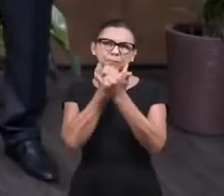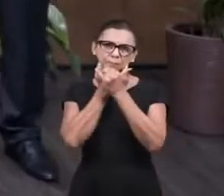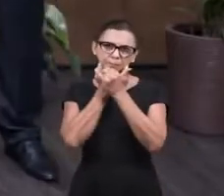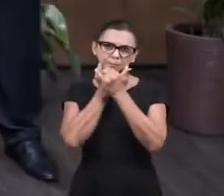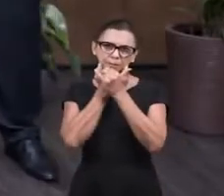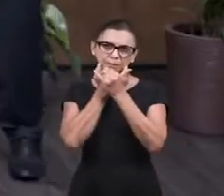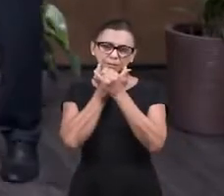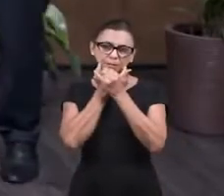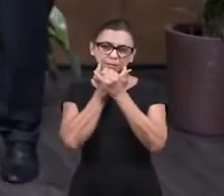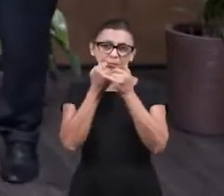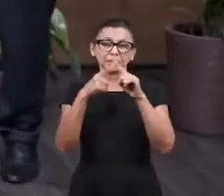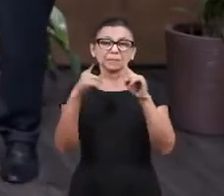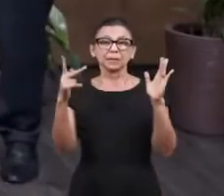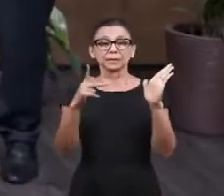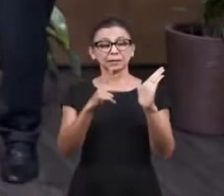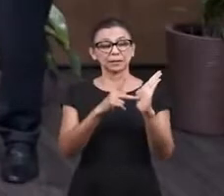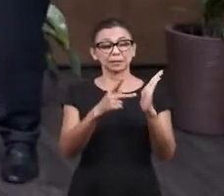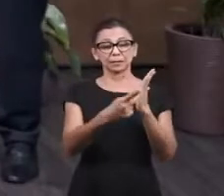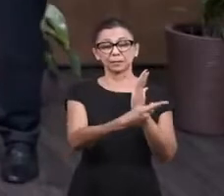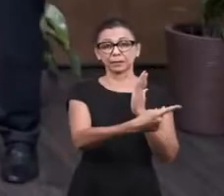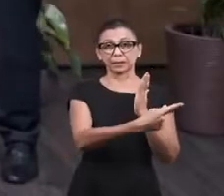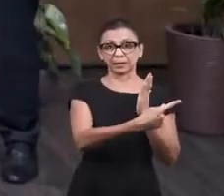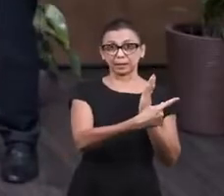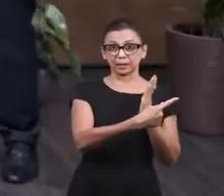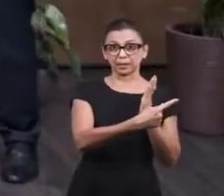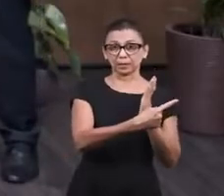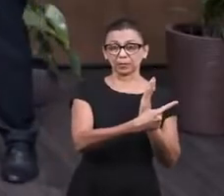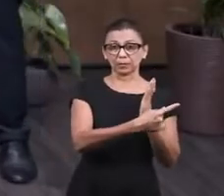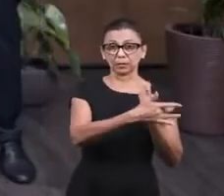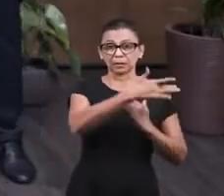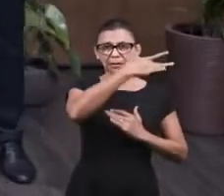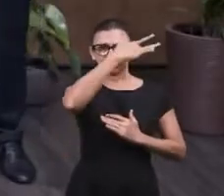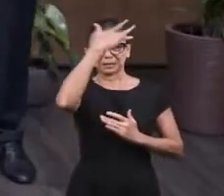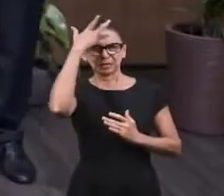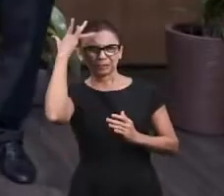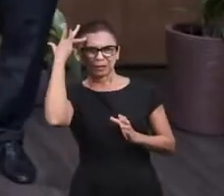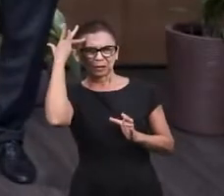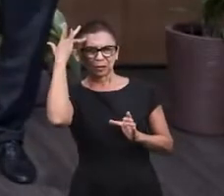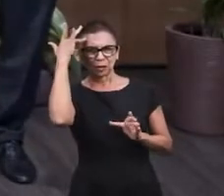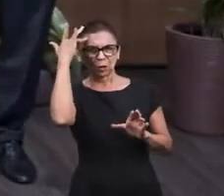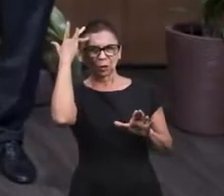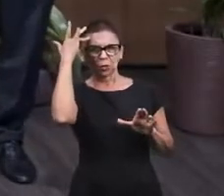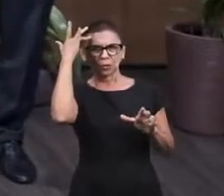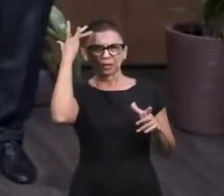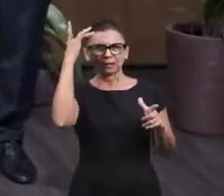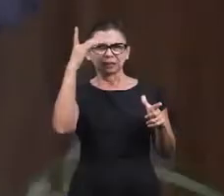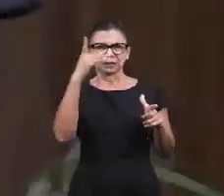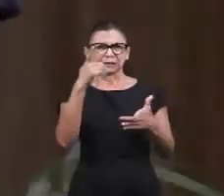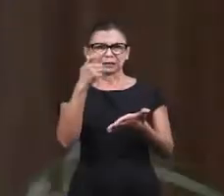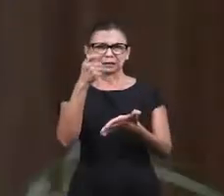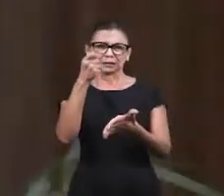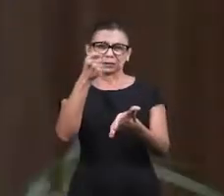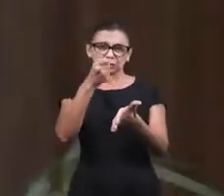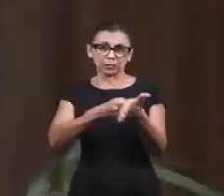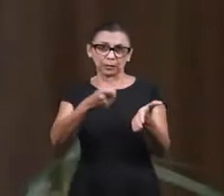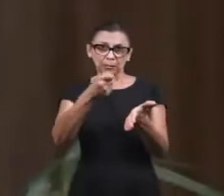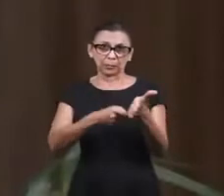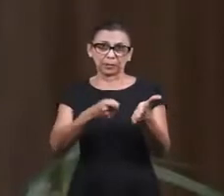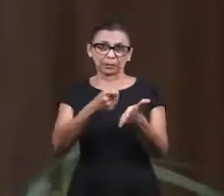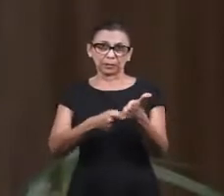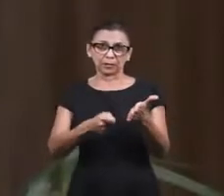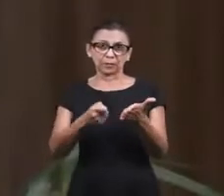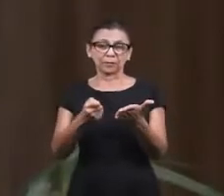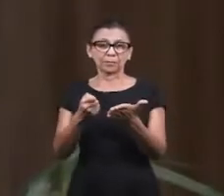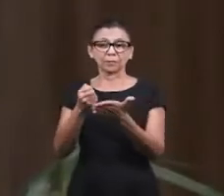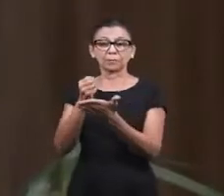forgiveness. But here in the parable of the uncompassionate creditor, the forgiveness,